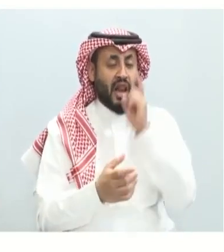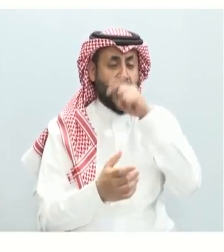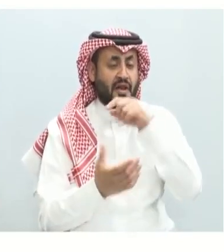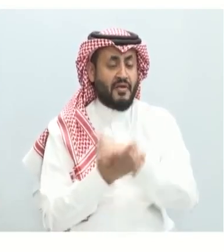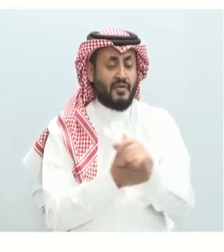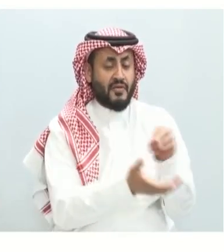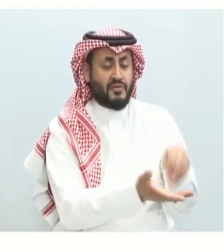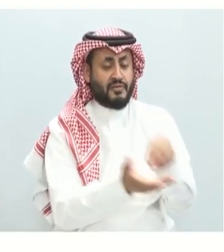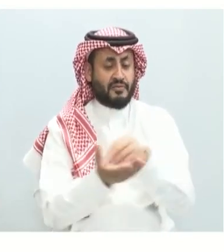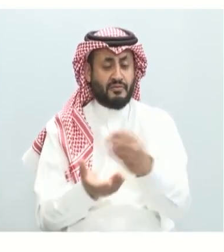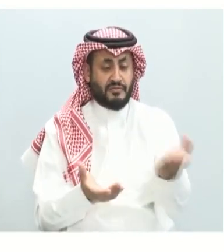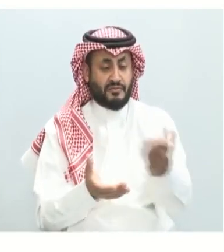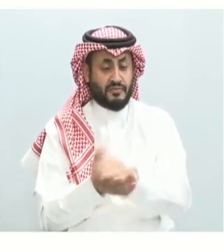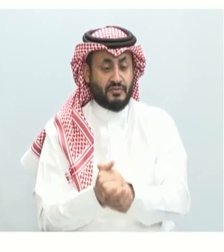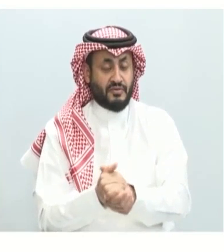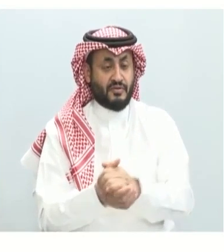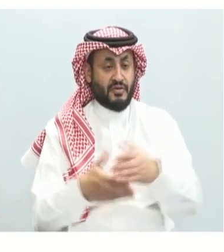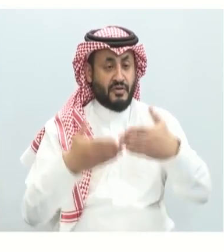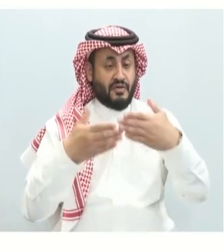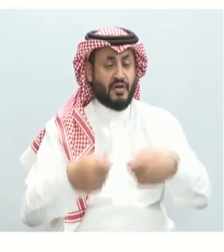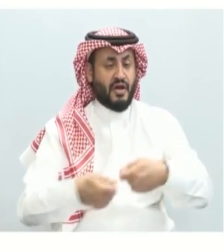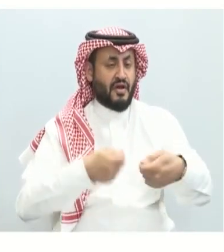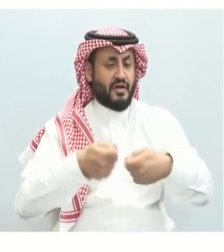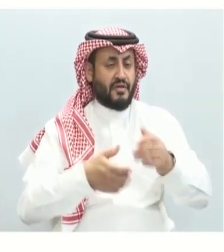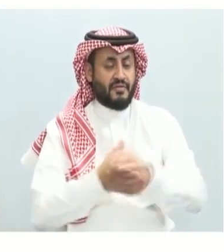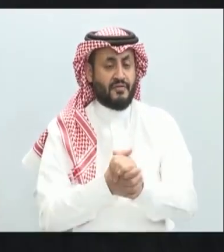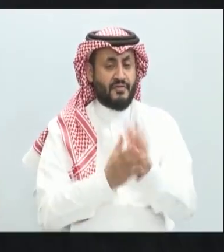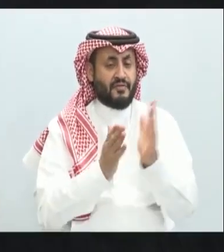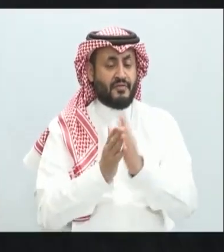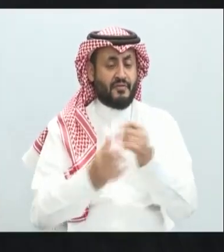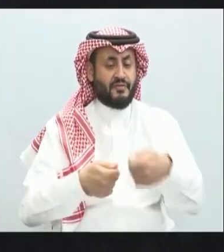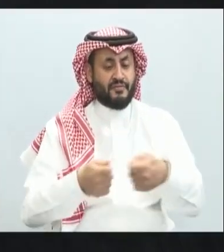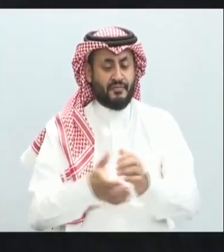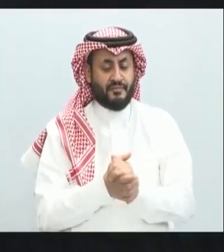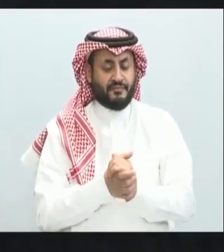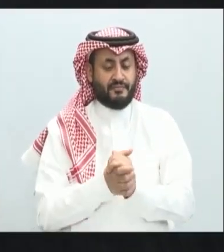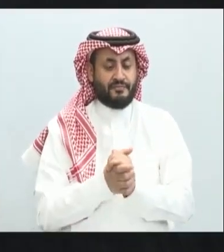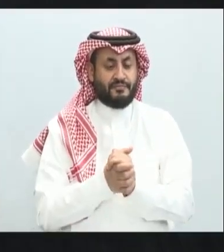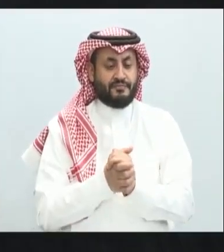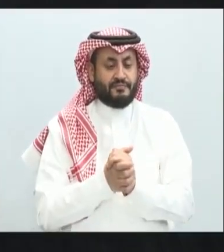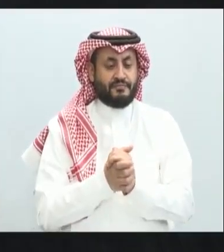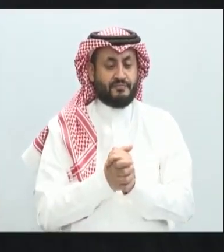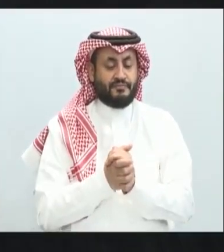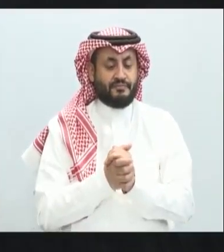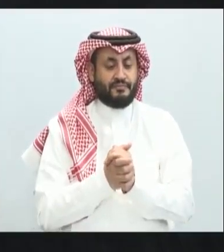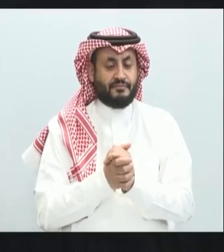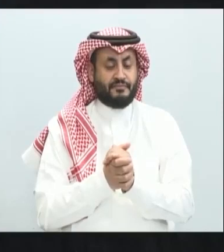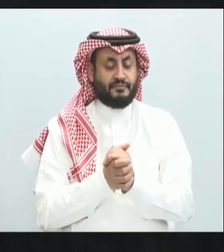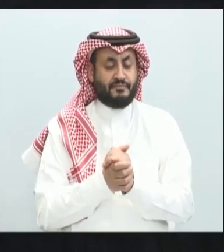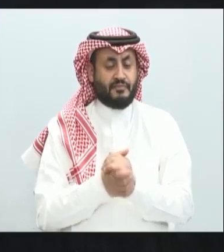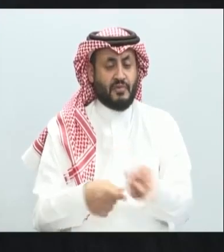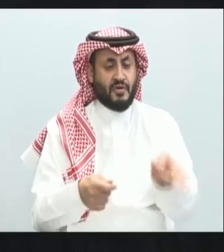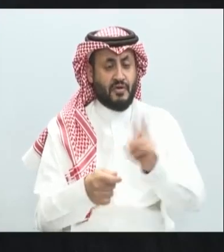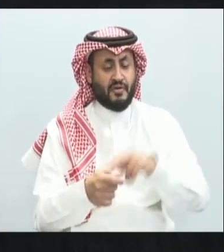would say I am going to the stationery store to get this stapler and staple. So let's listen one